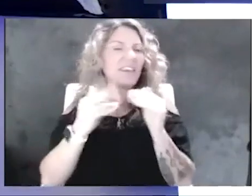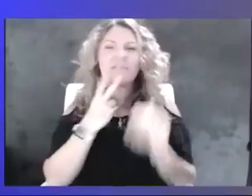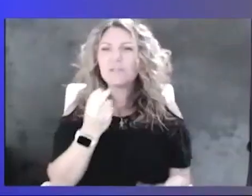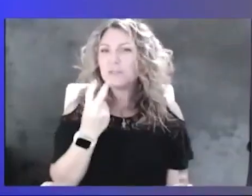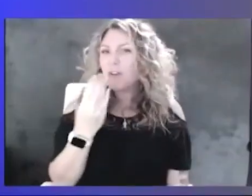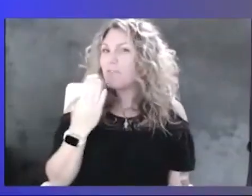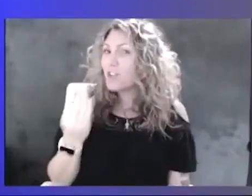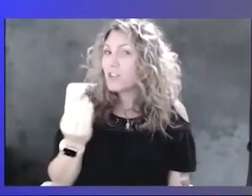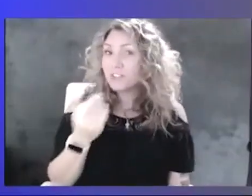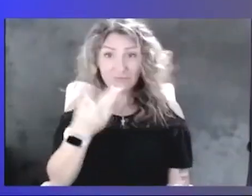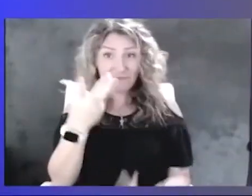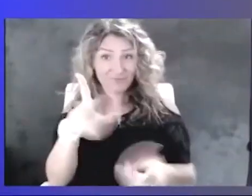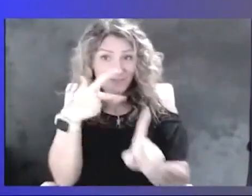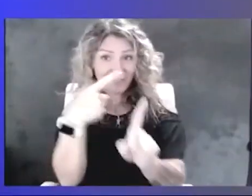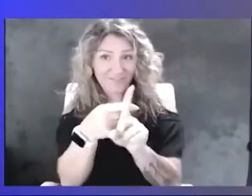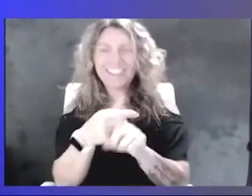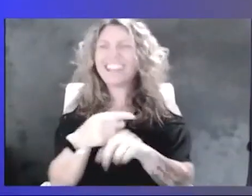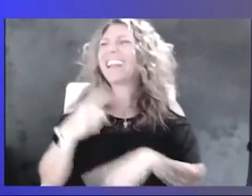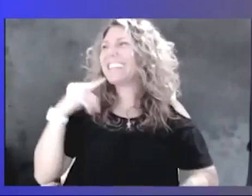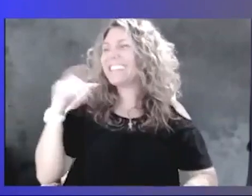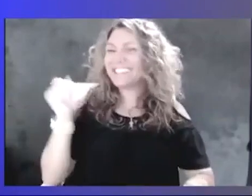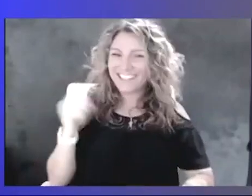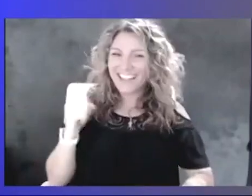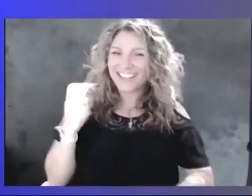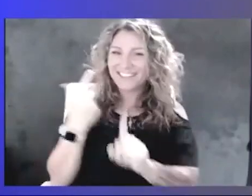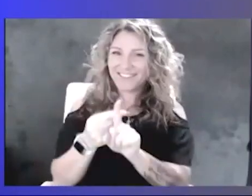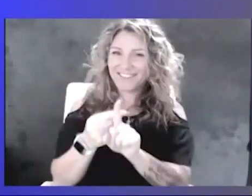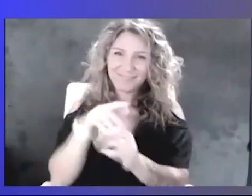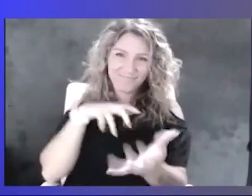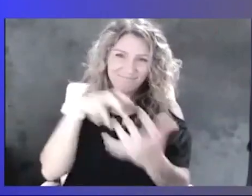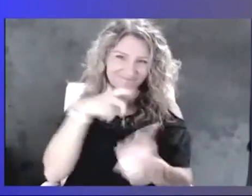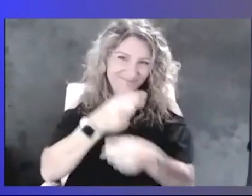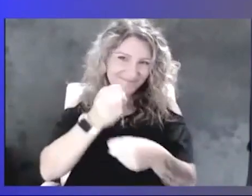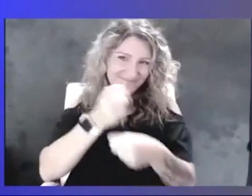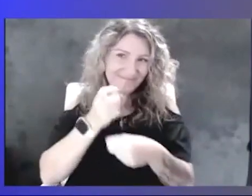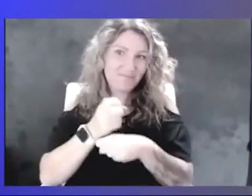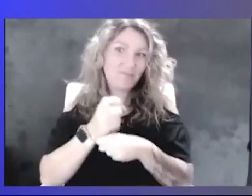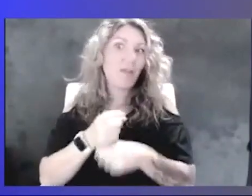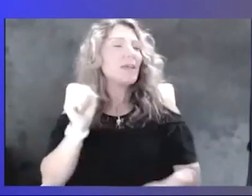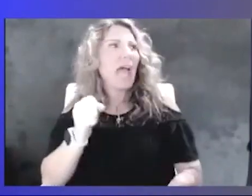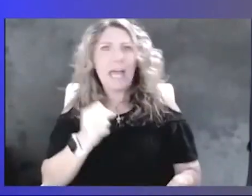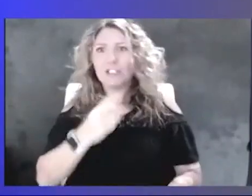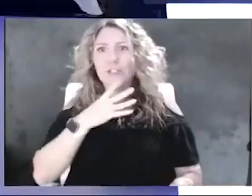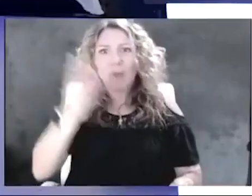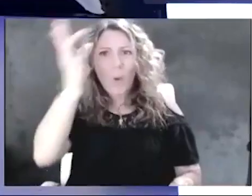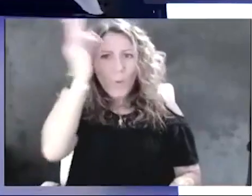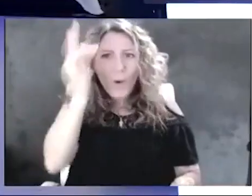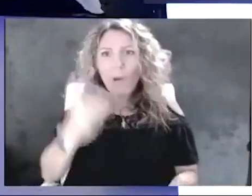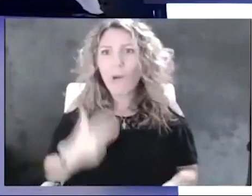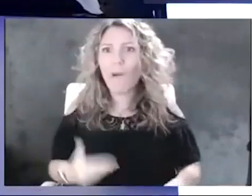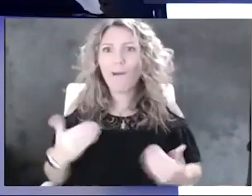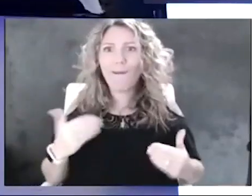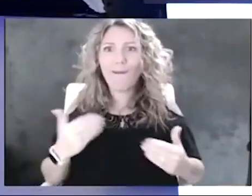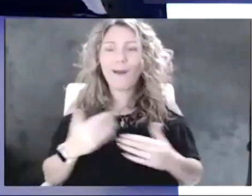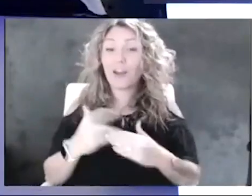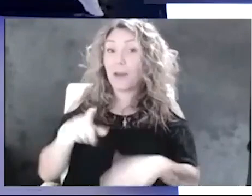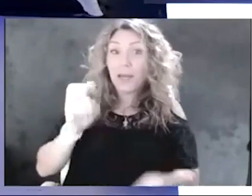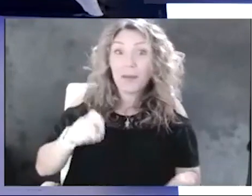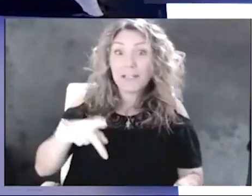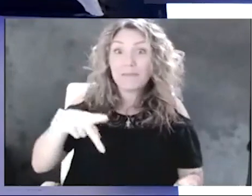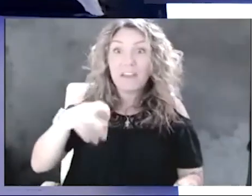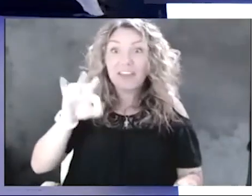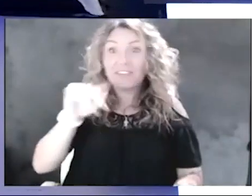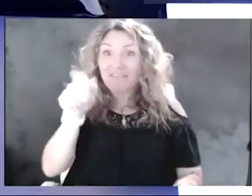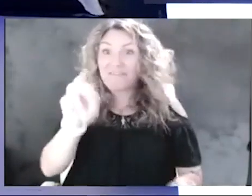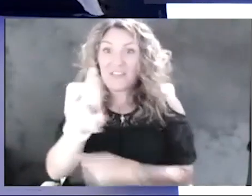indeed been vaccinated. Okay, I made it awesome. just under the wire. You just did. Just Thank got you. it. I You just must got have it. gotten the Pfizer 13. vaccine. That's Yes, right. right. That's Yeah.